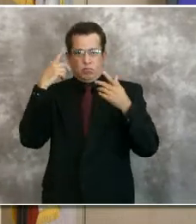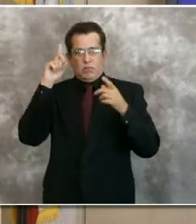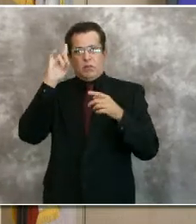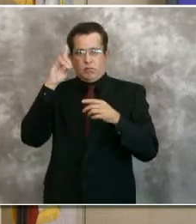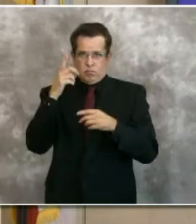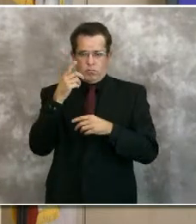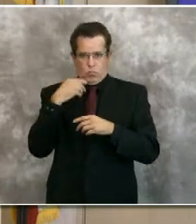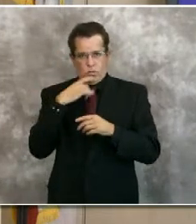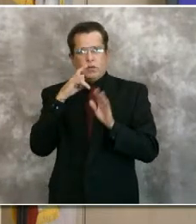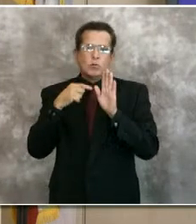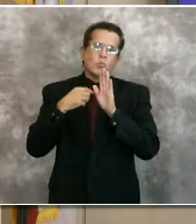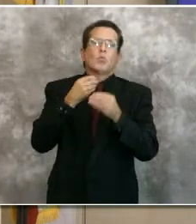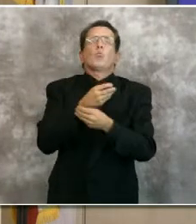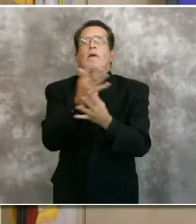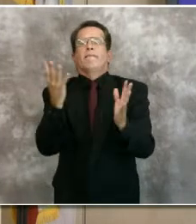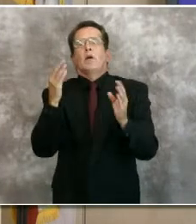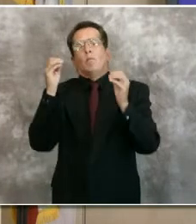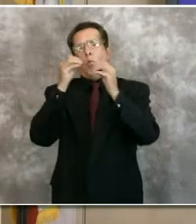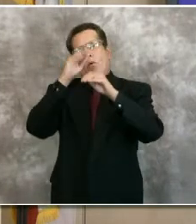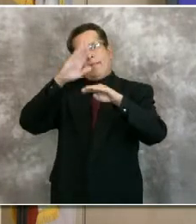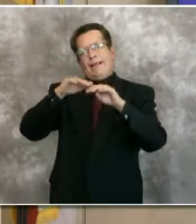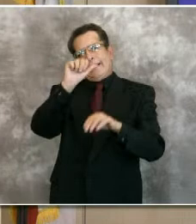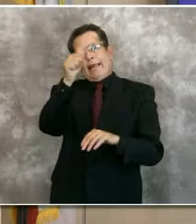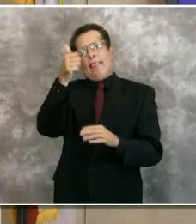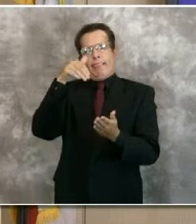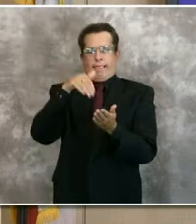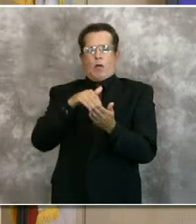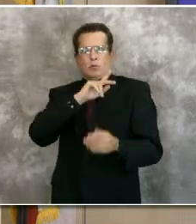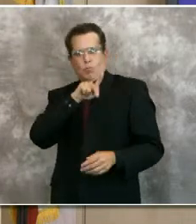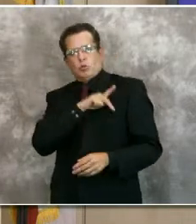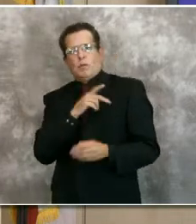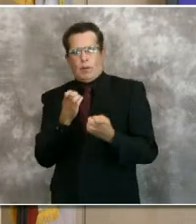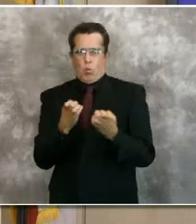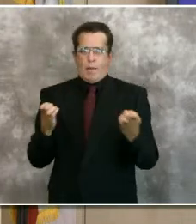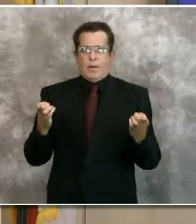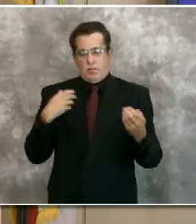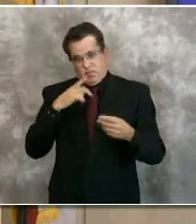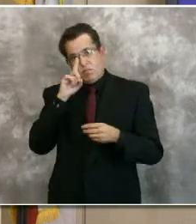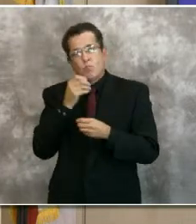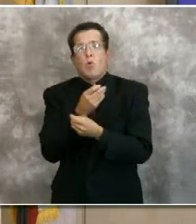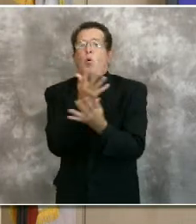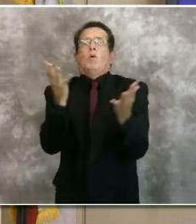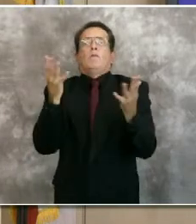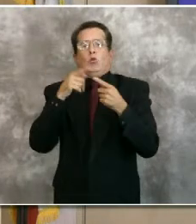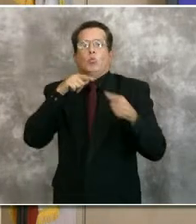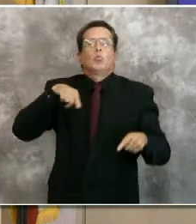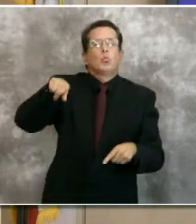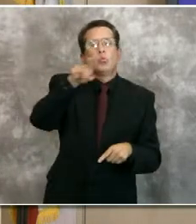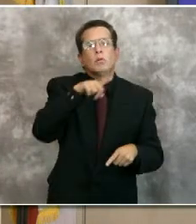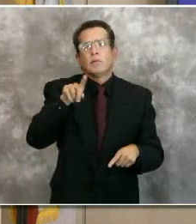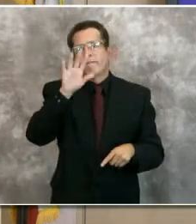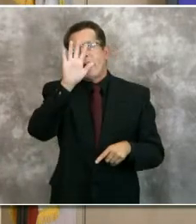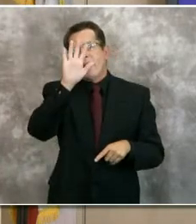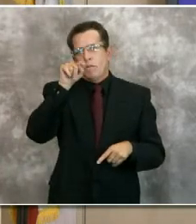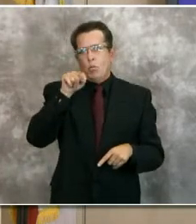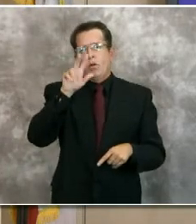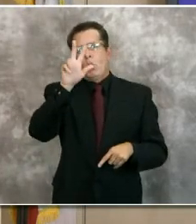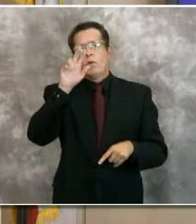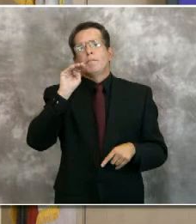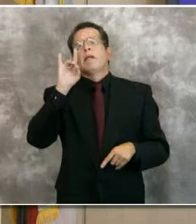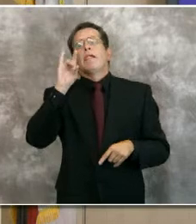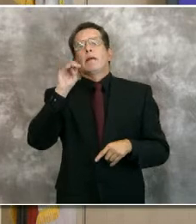having distributed more than 10,000 individual items of personal protective equipment. This includes more than 5.3 million